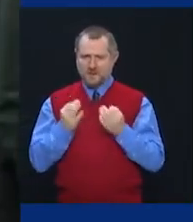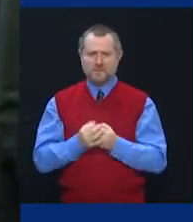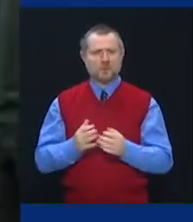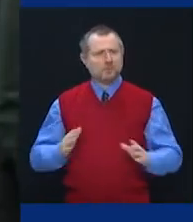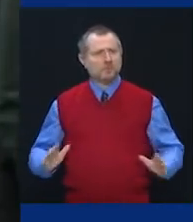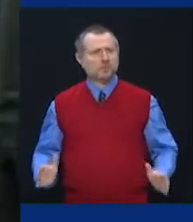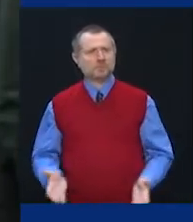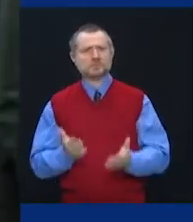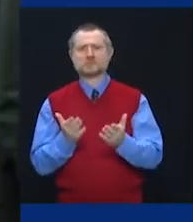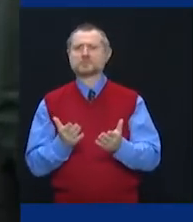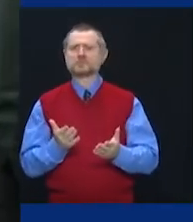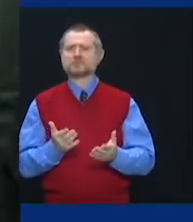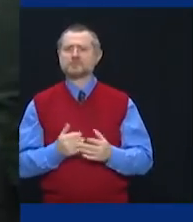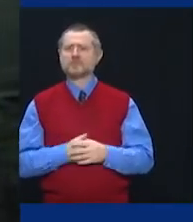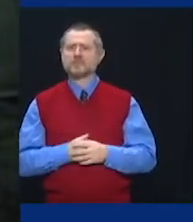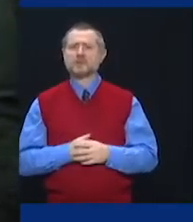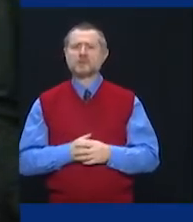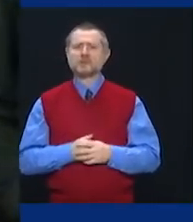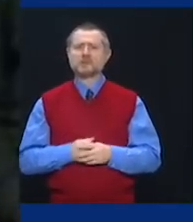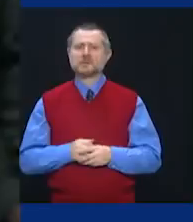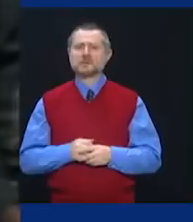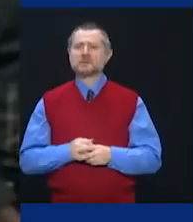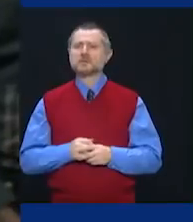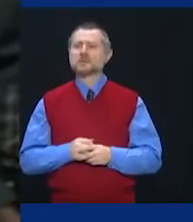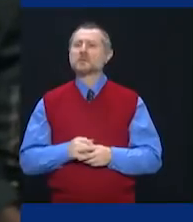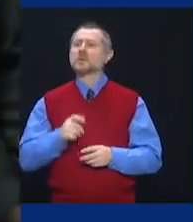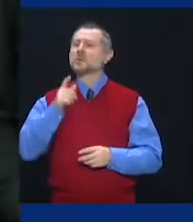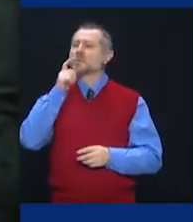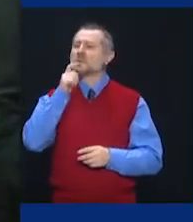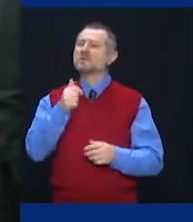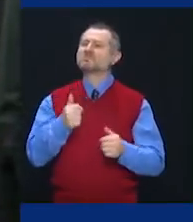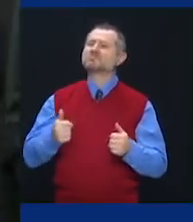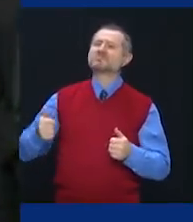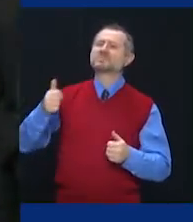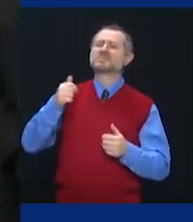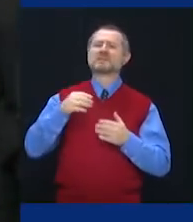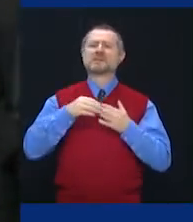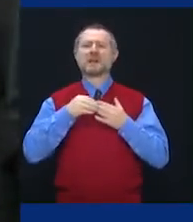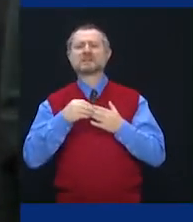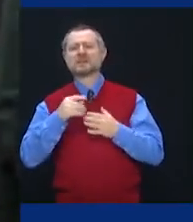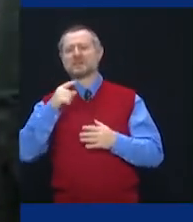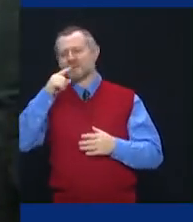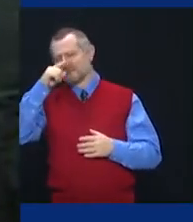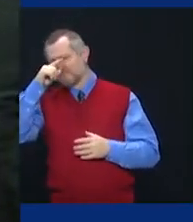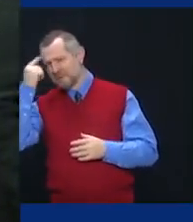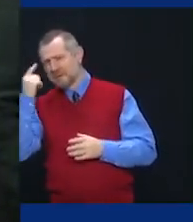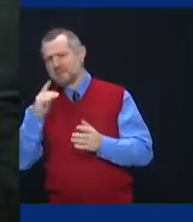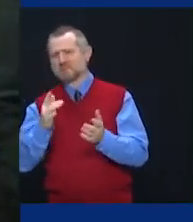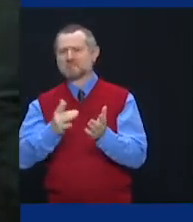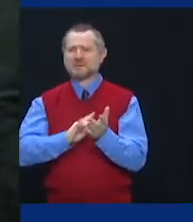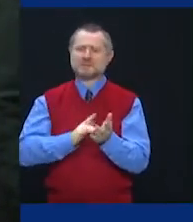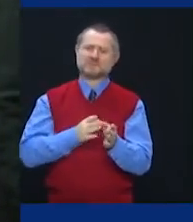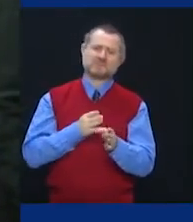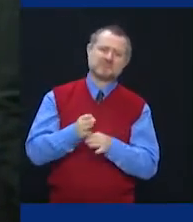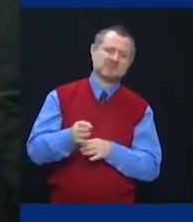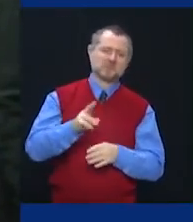you that the leading black medical professionals in this country say take the